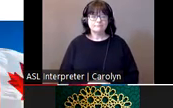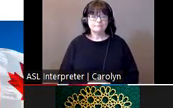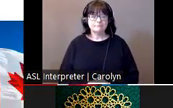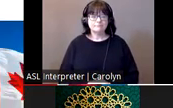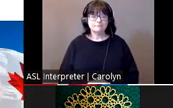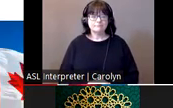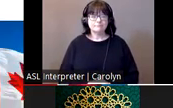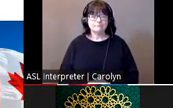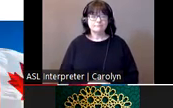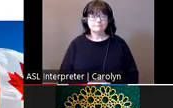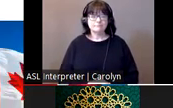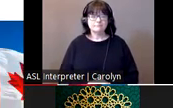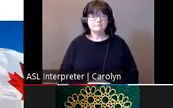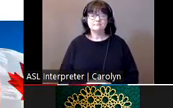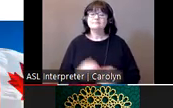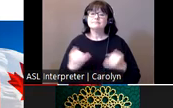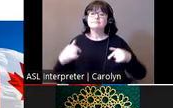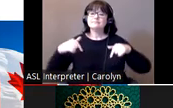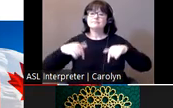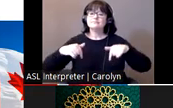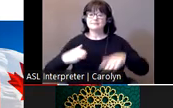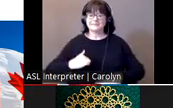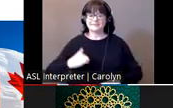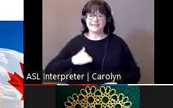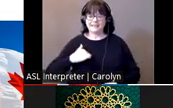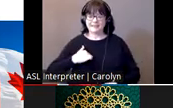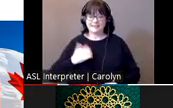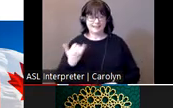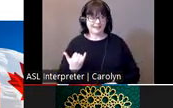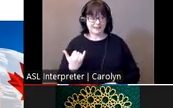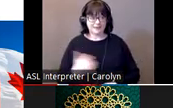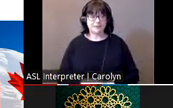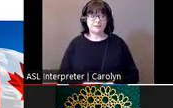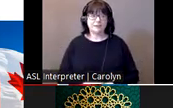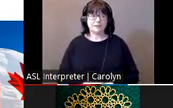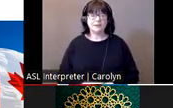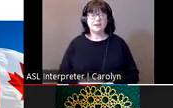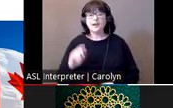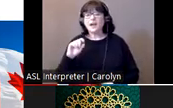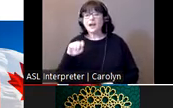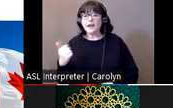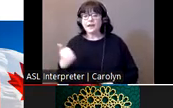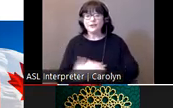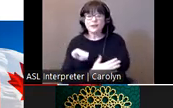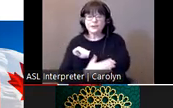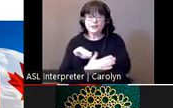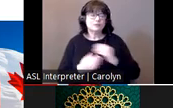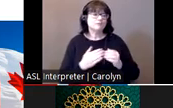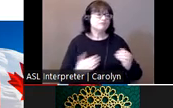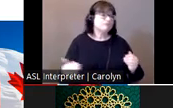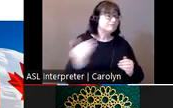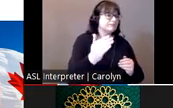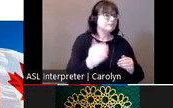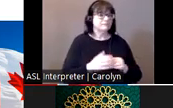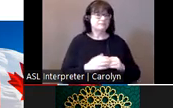So let's talk a bit closer to home here. We're not quite as far down the road as some other jurisdictions, but